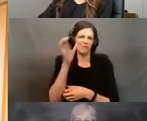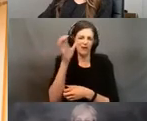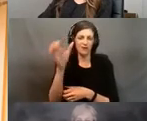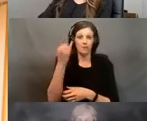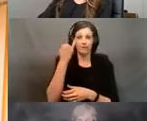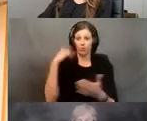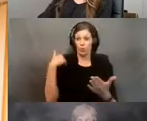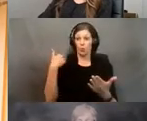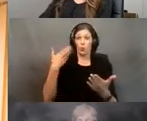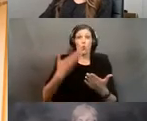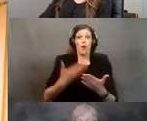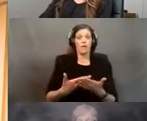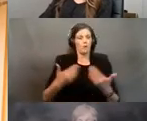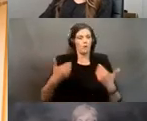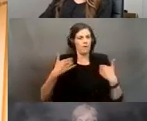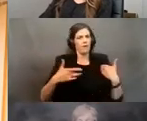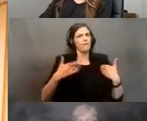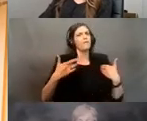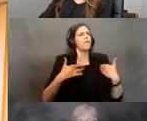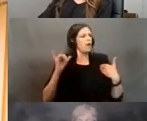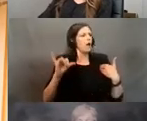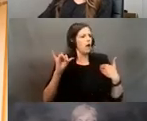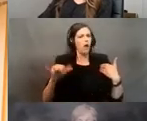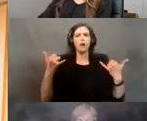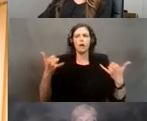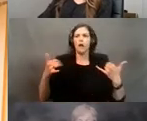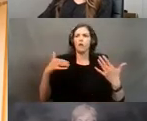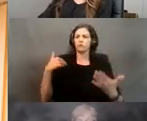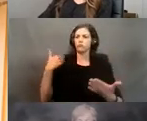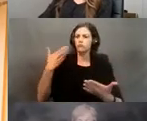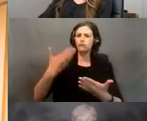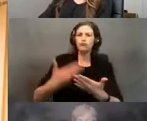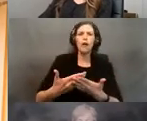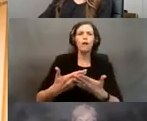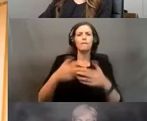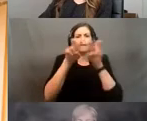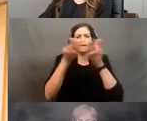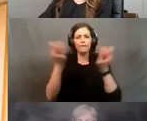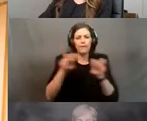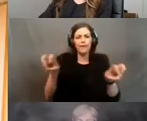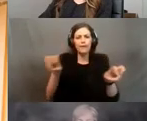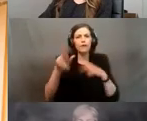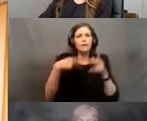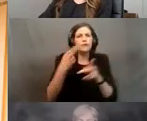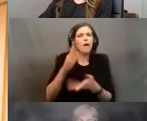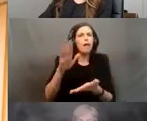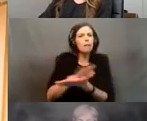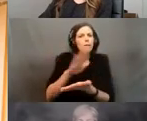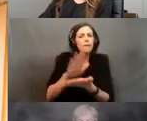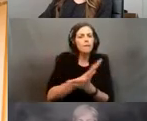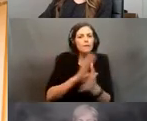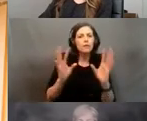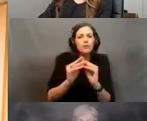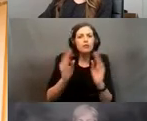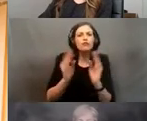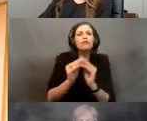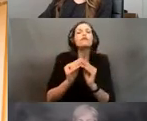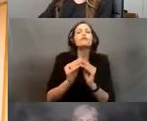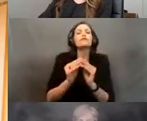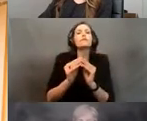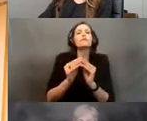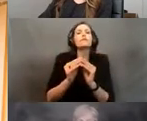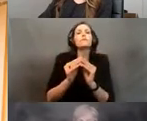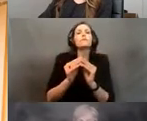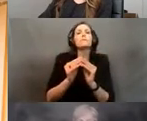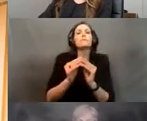room, you'll kind of have that feeling. Now I'm walking into a theater style paper session. And then the, the, on,